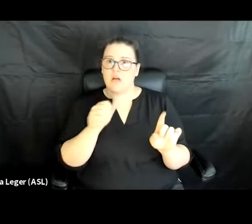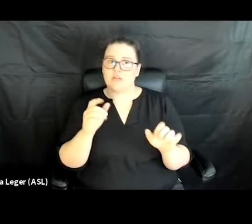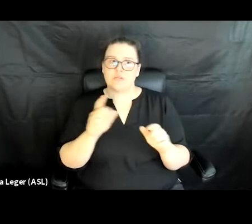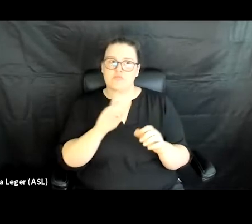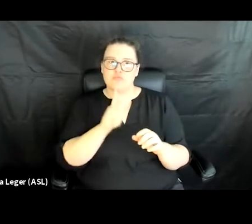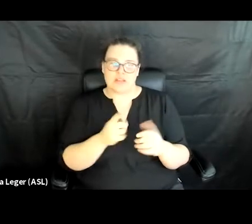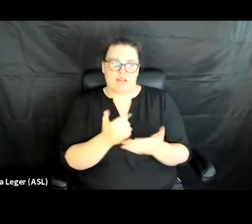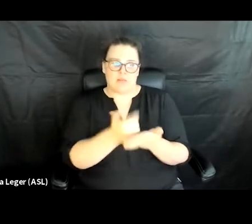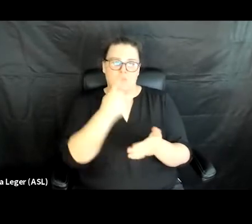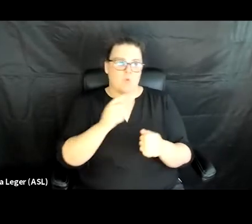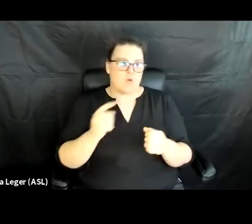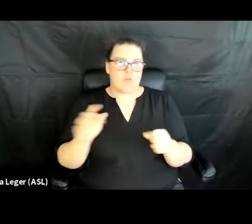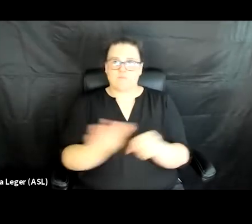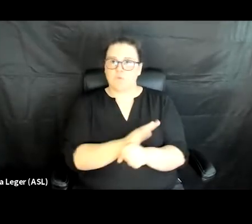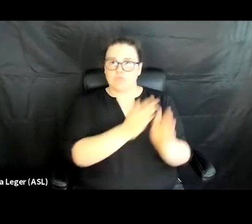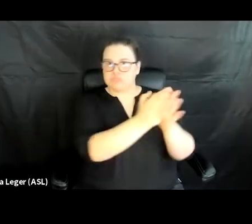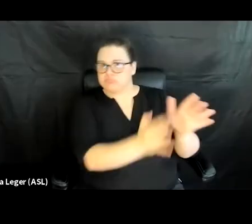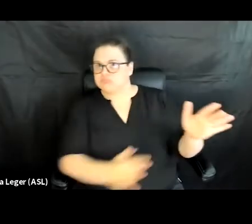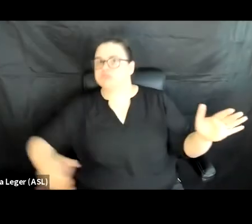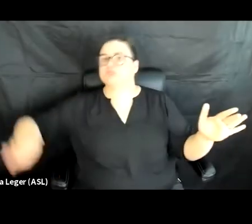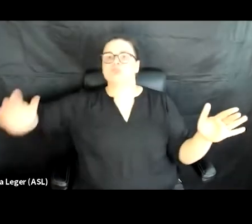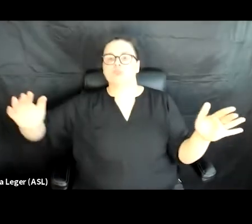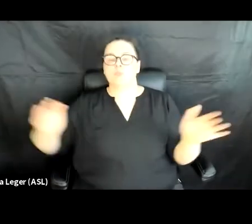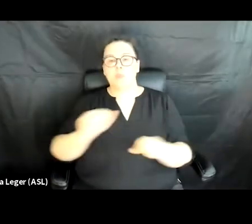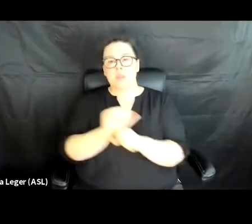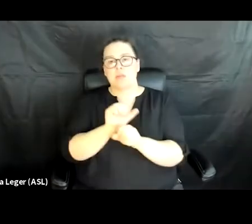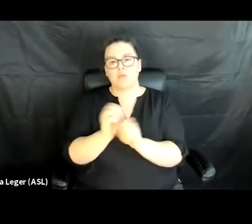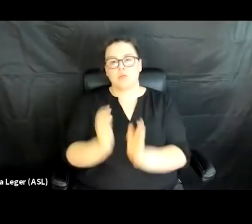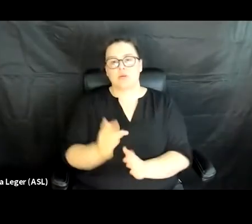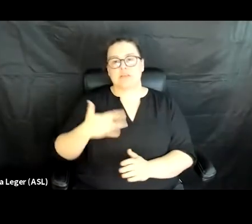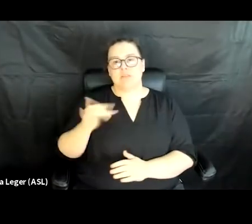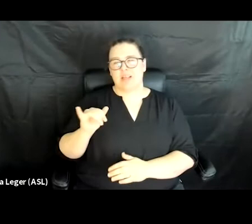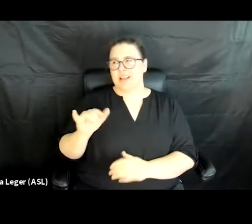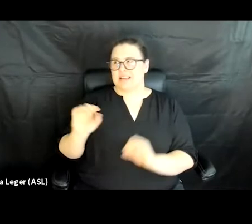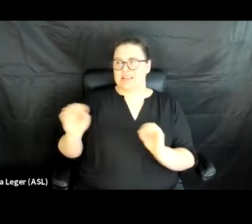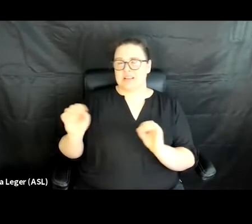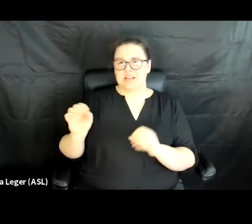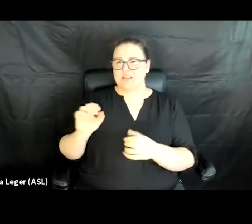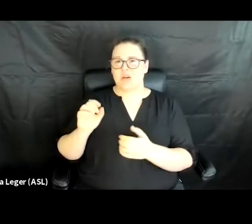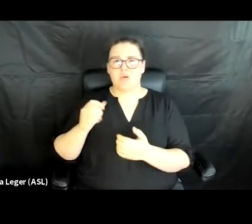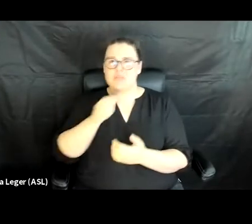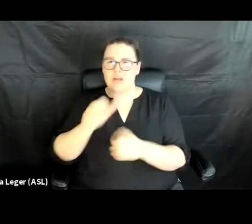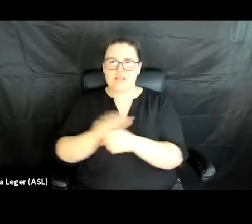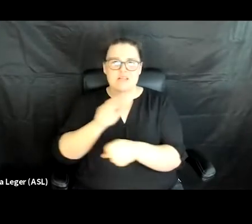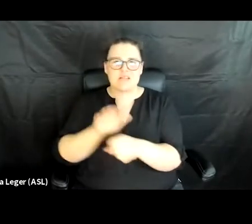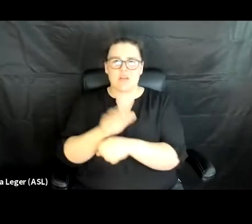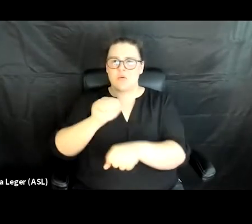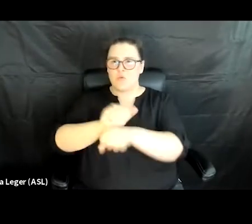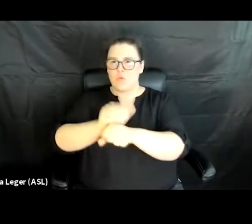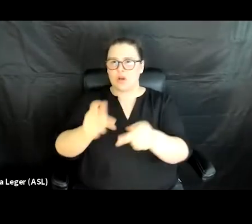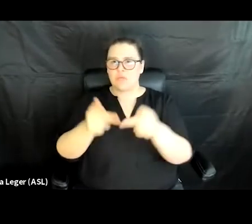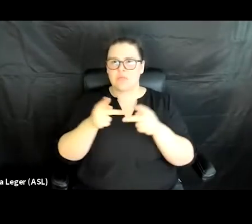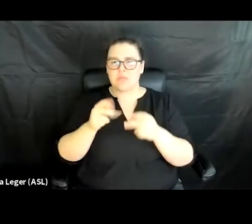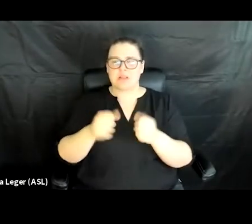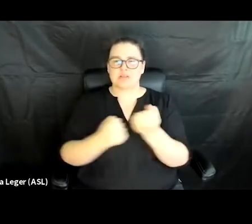workers have. Employees indicate that they feel they lack workplace supports for managing their mental health conditions. So fewer than